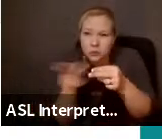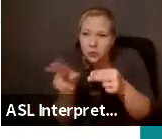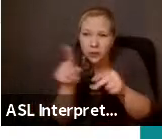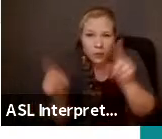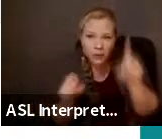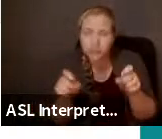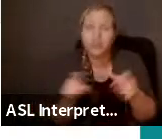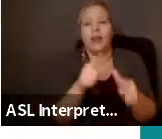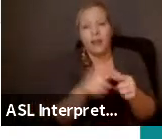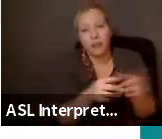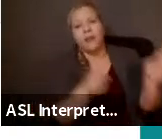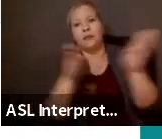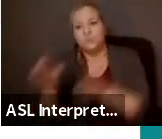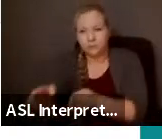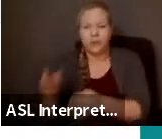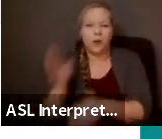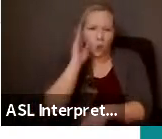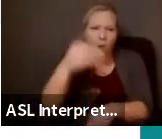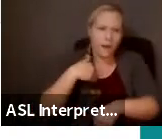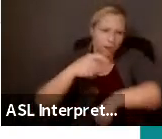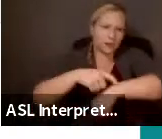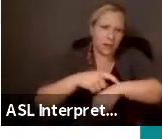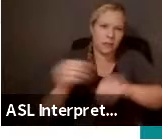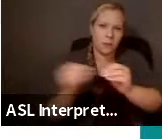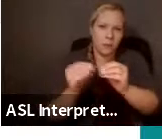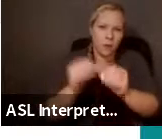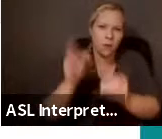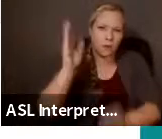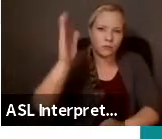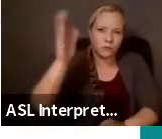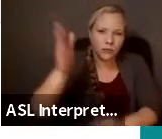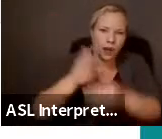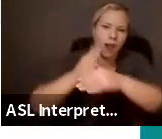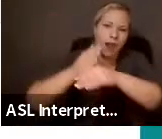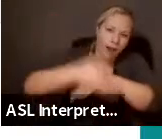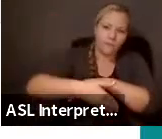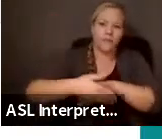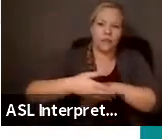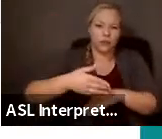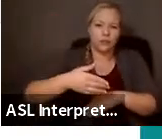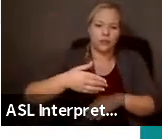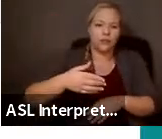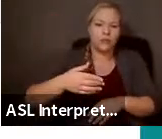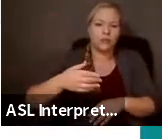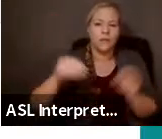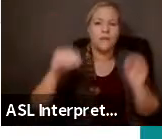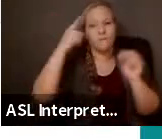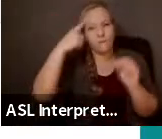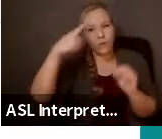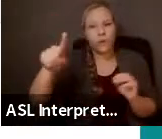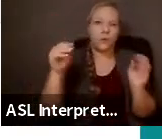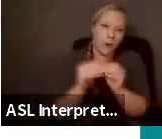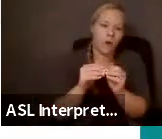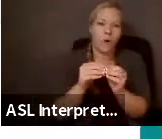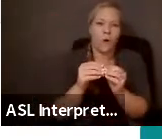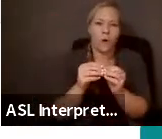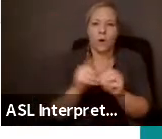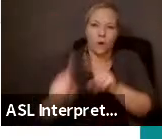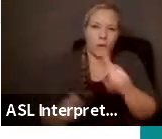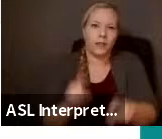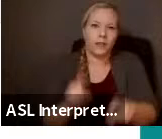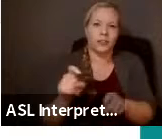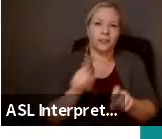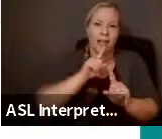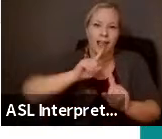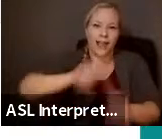said, we're going to reserve most of our time after we've kind of walked through these options to discuss the options, and we'll have the graphics back on screen